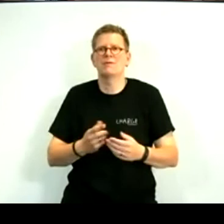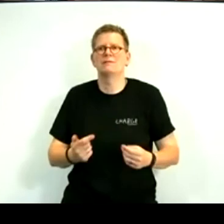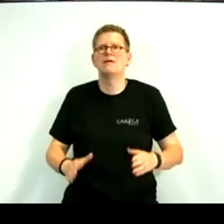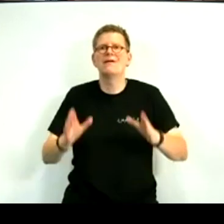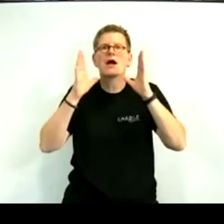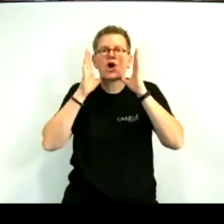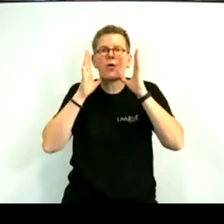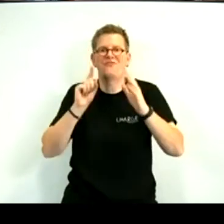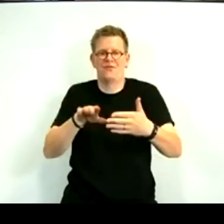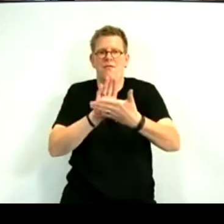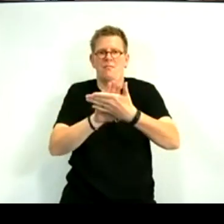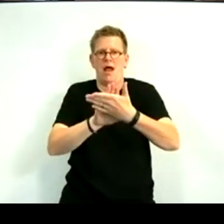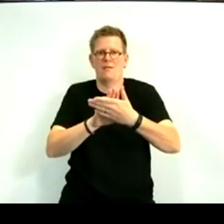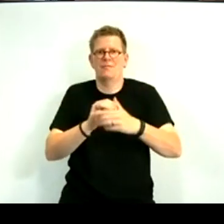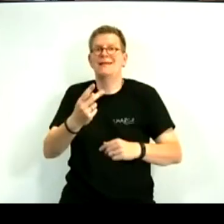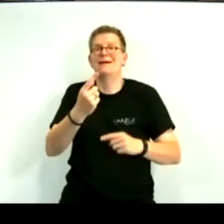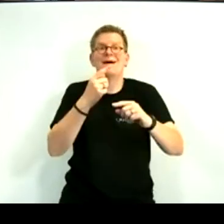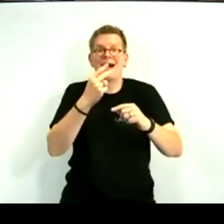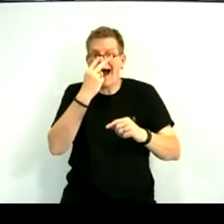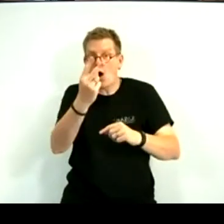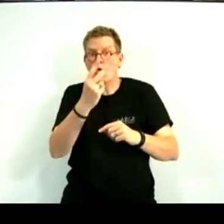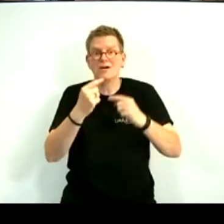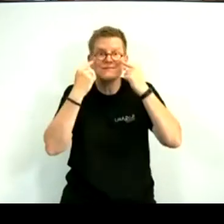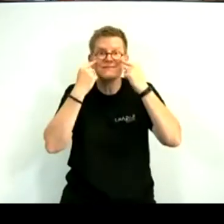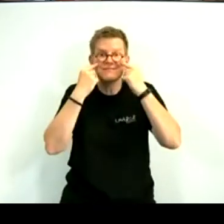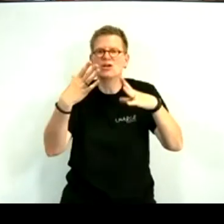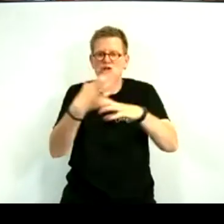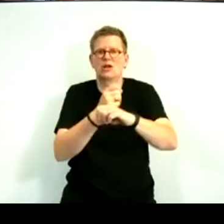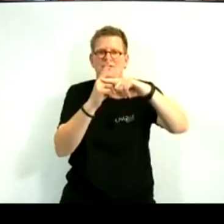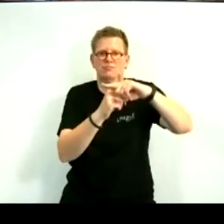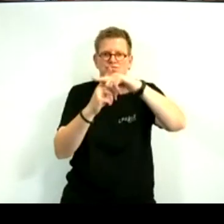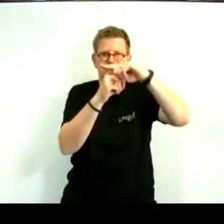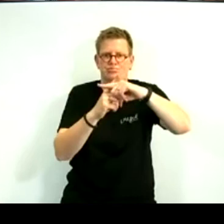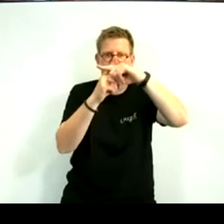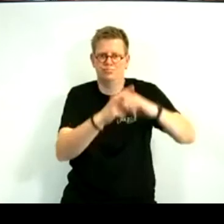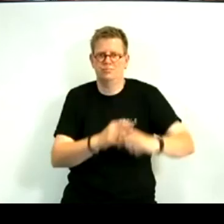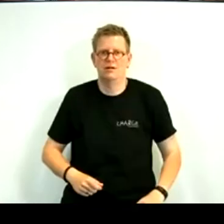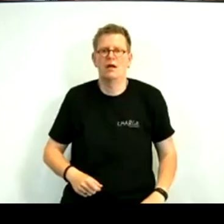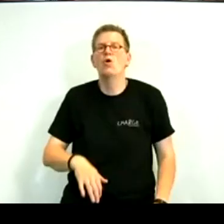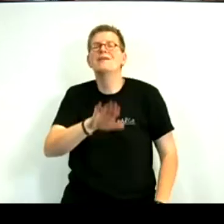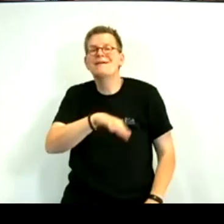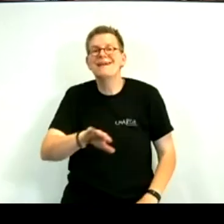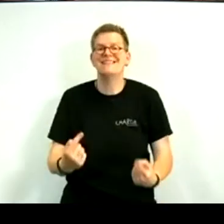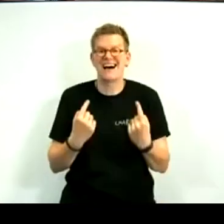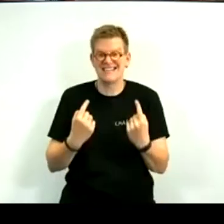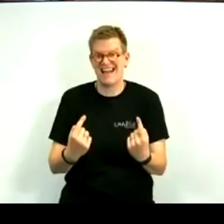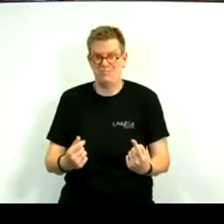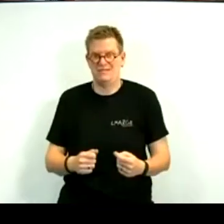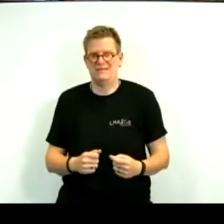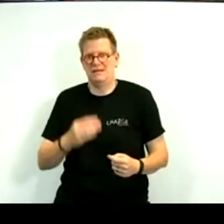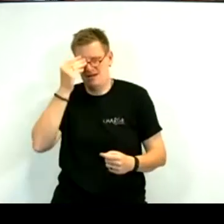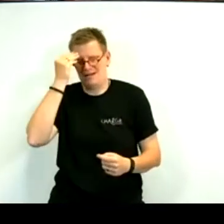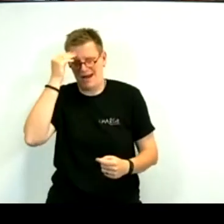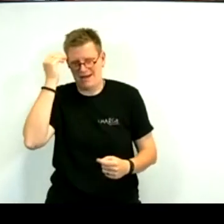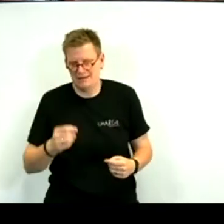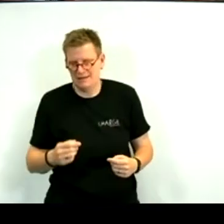children learn this themselves. They learn about the importance of this reflex, even though they've never